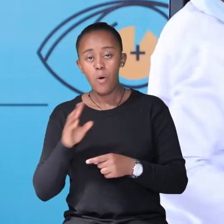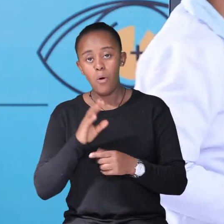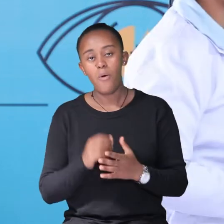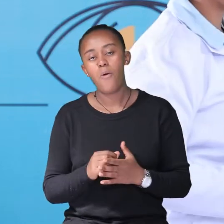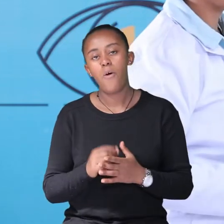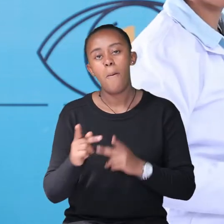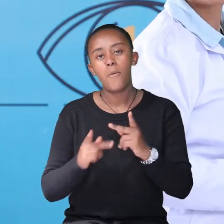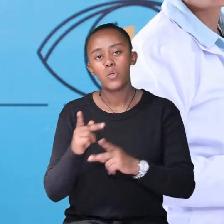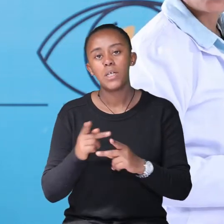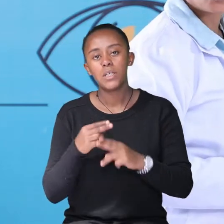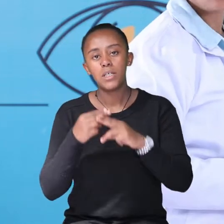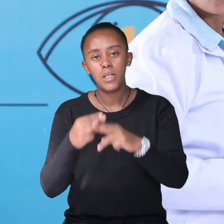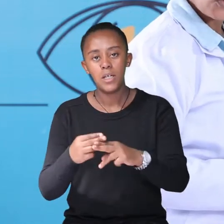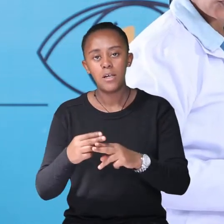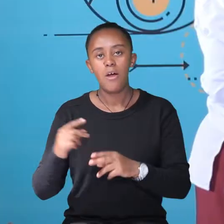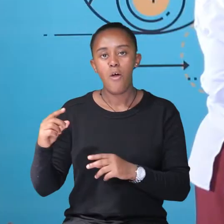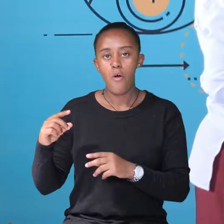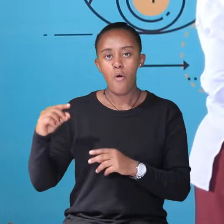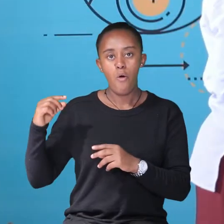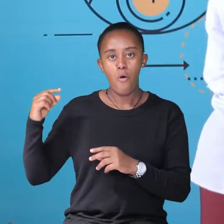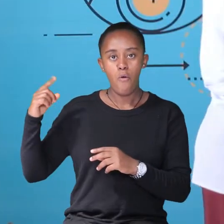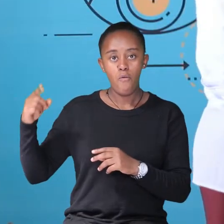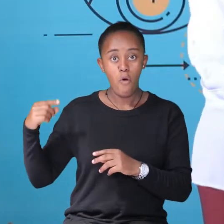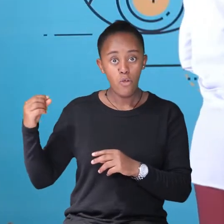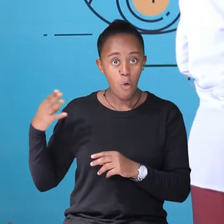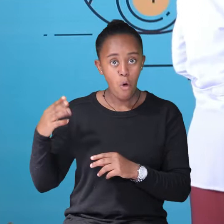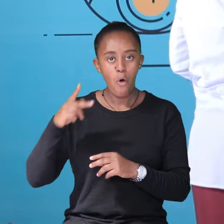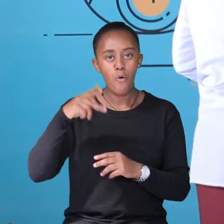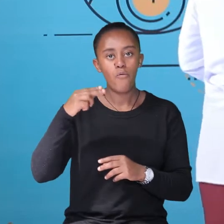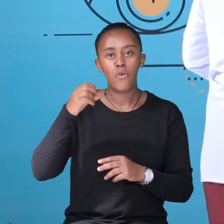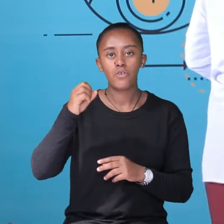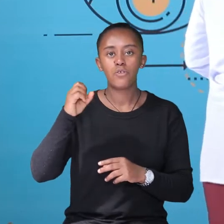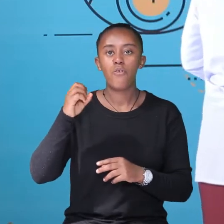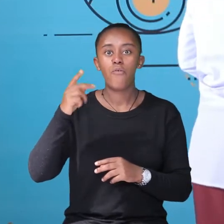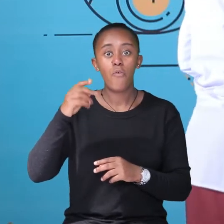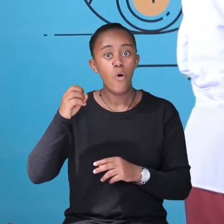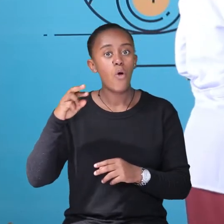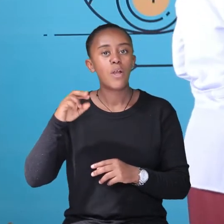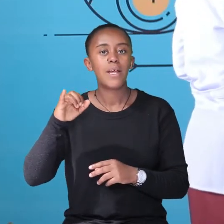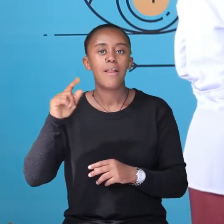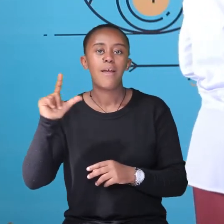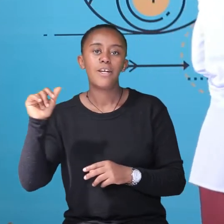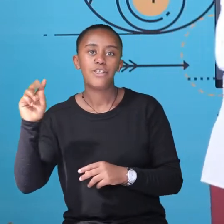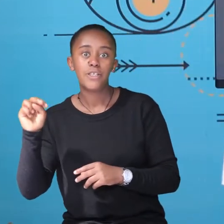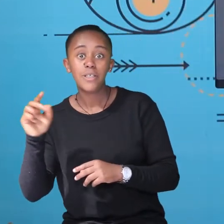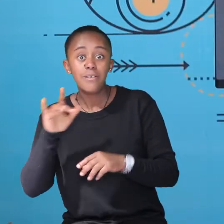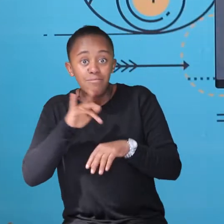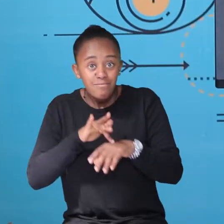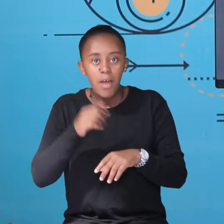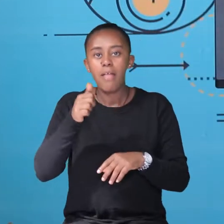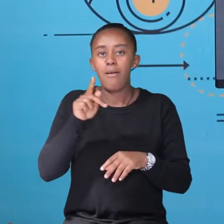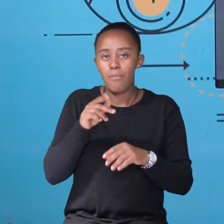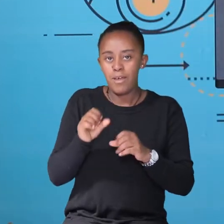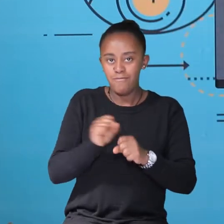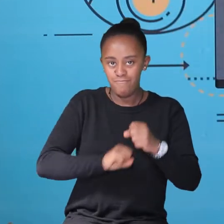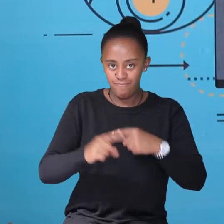the process known as photophosphorylation. By photophosphorylation, ATP will be formed here, and at the same